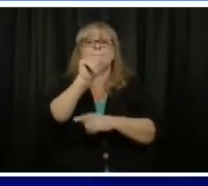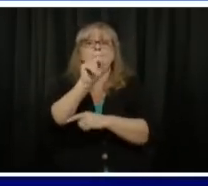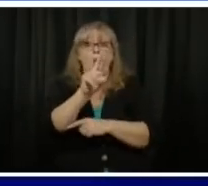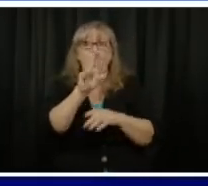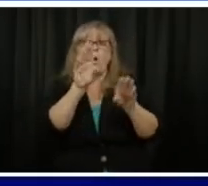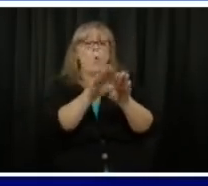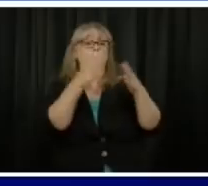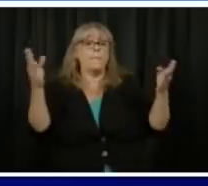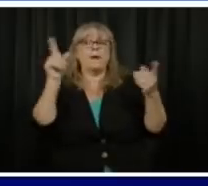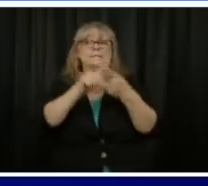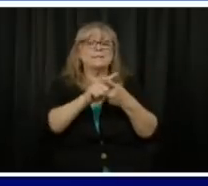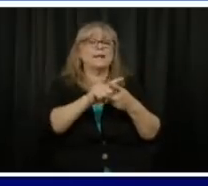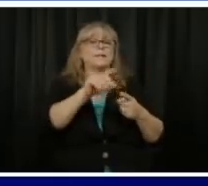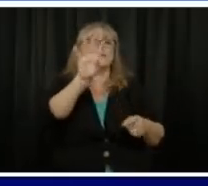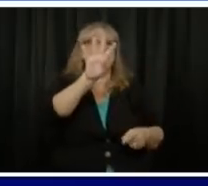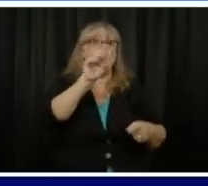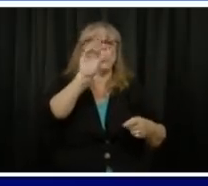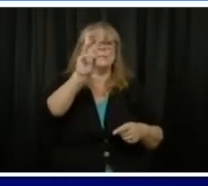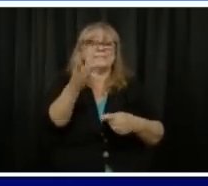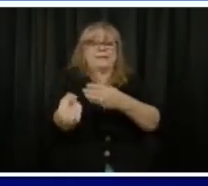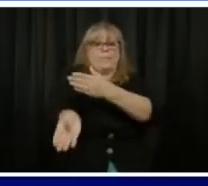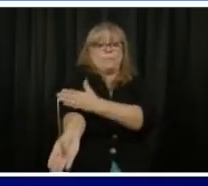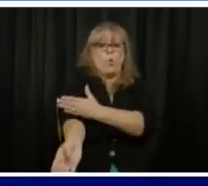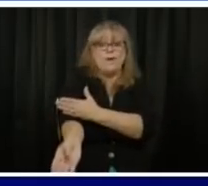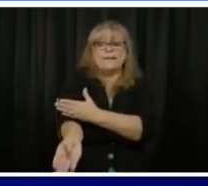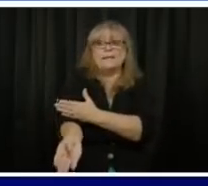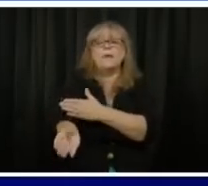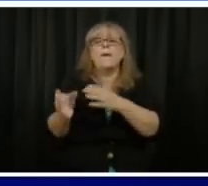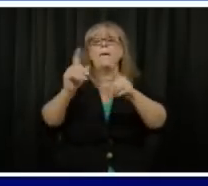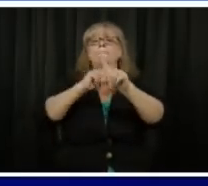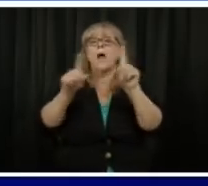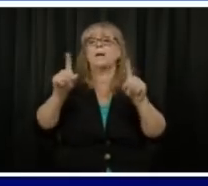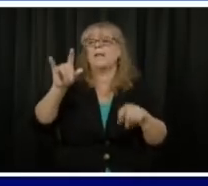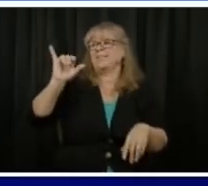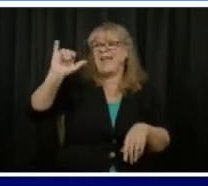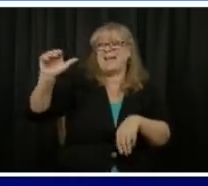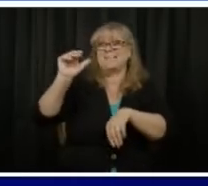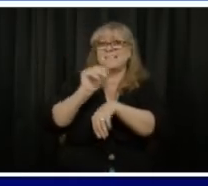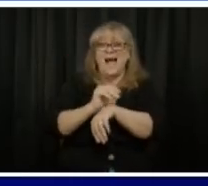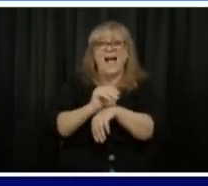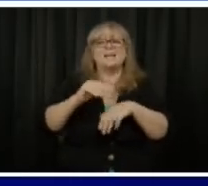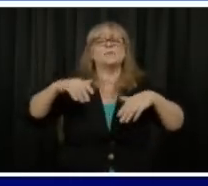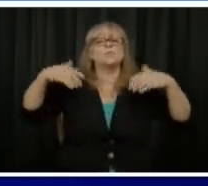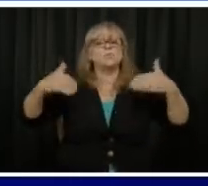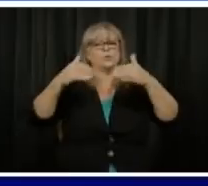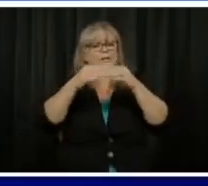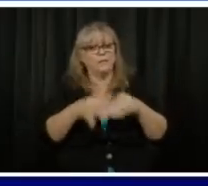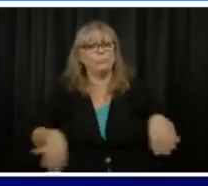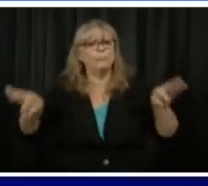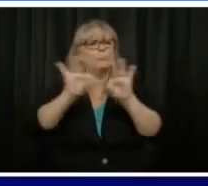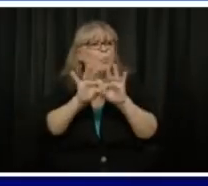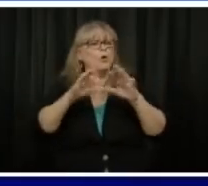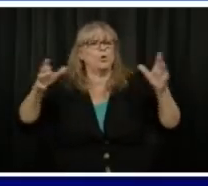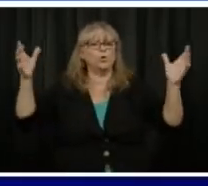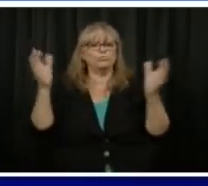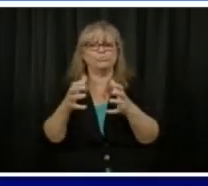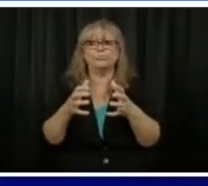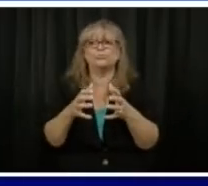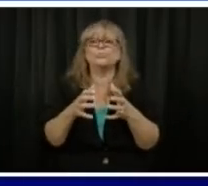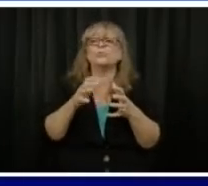do. Nightlife is an important part of our culture. I think that as part of the recovery, towns that value